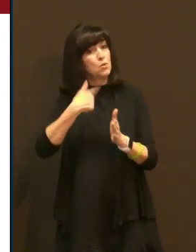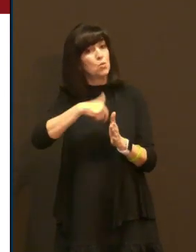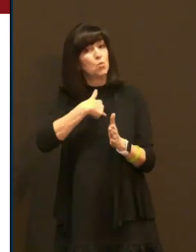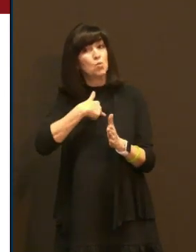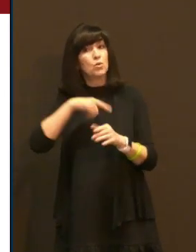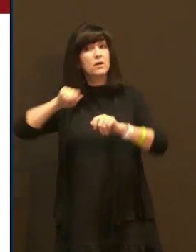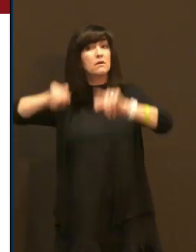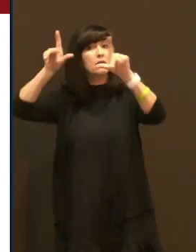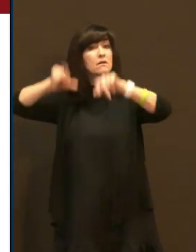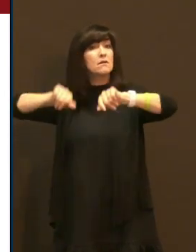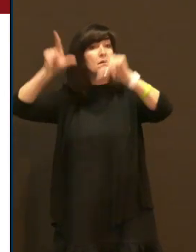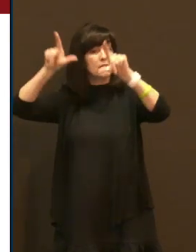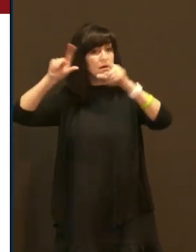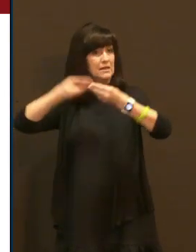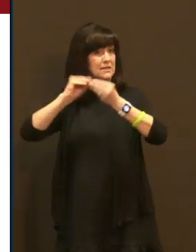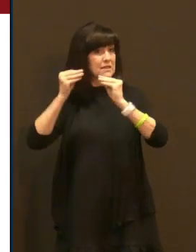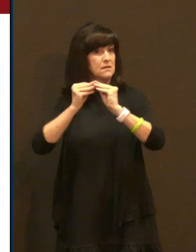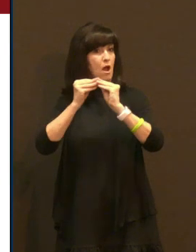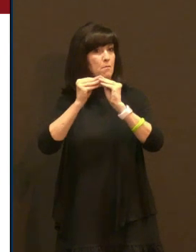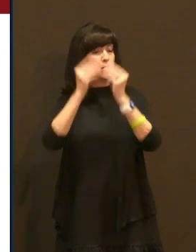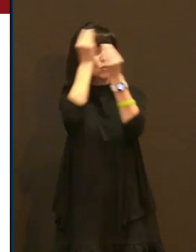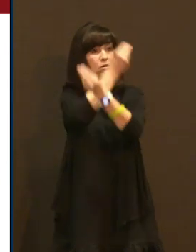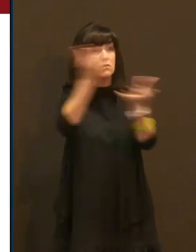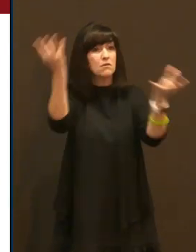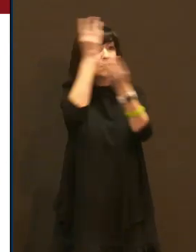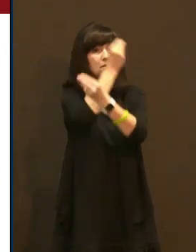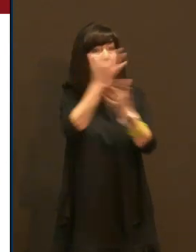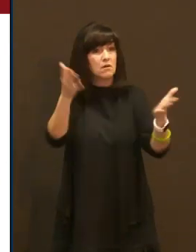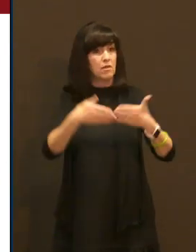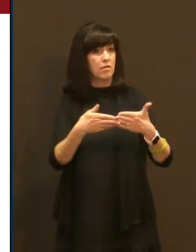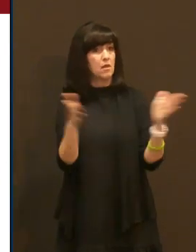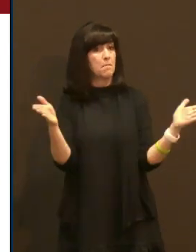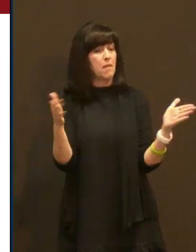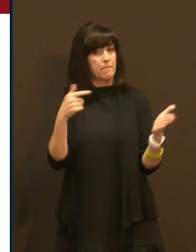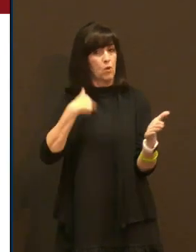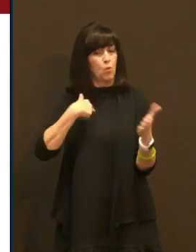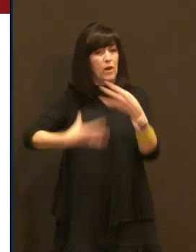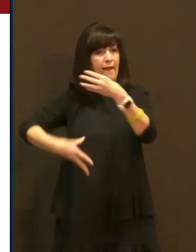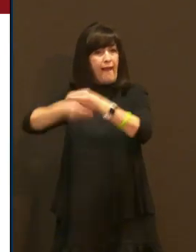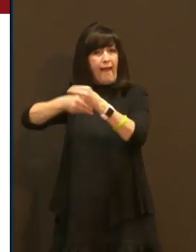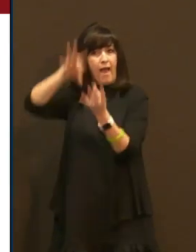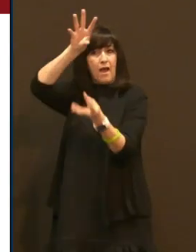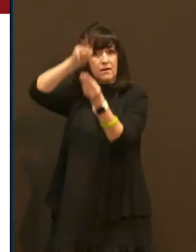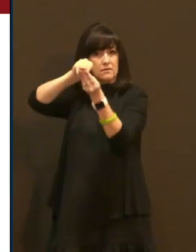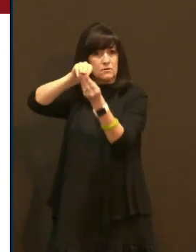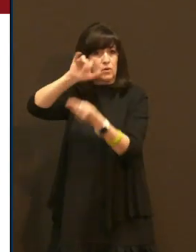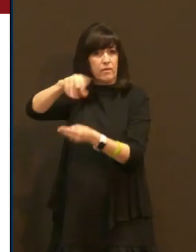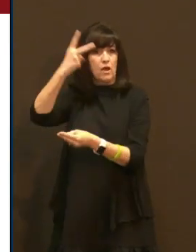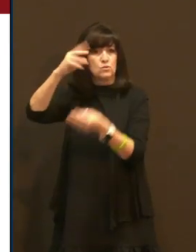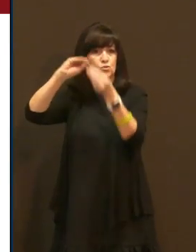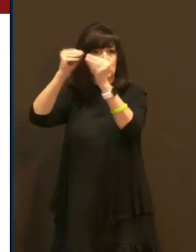cases on a daily basis to the public, currently we add those together. Now we are